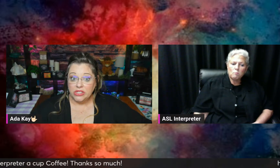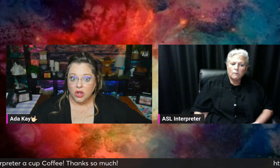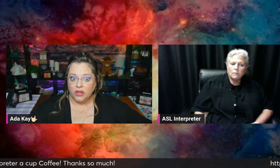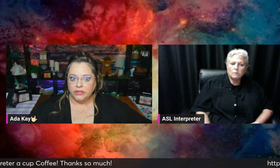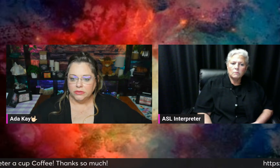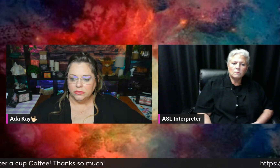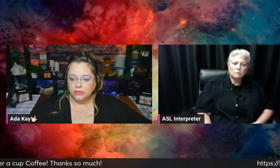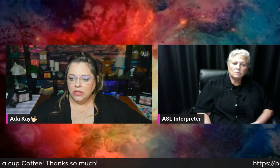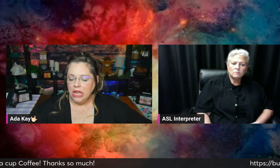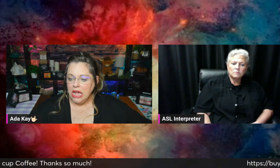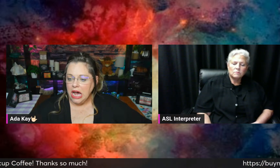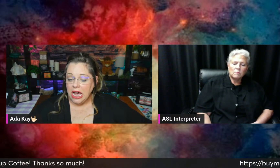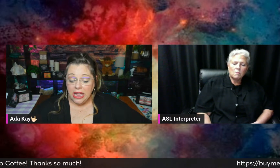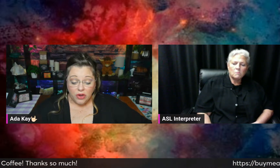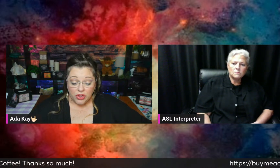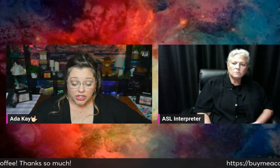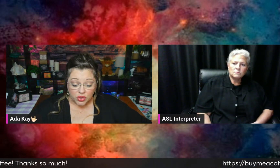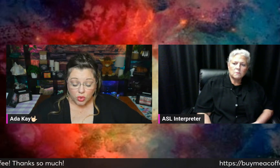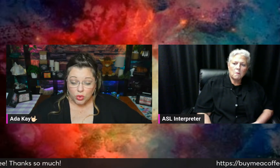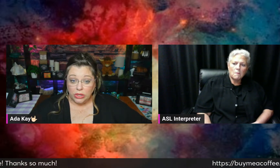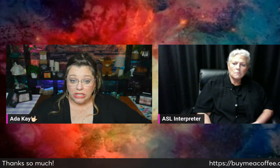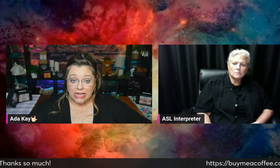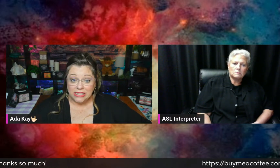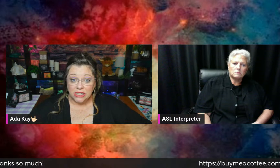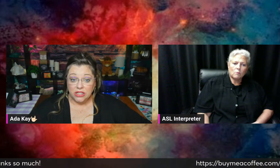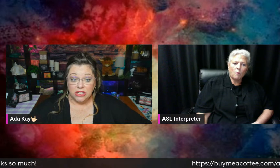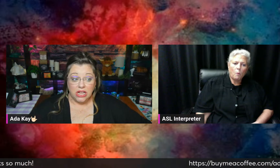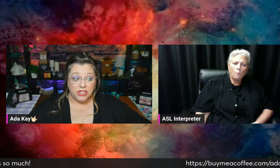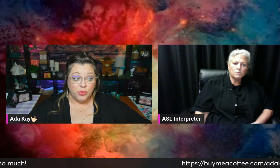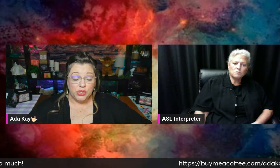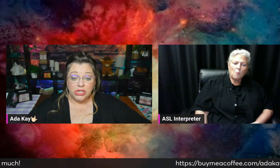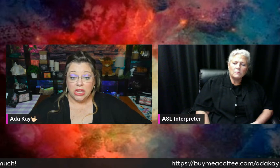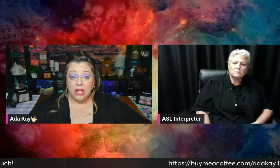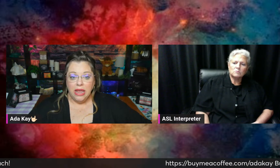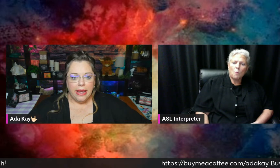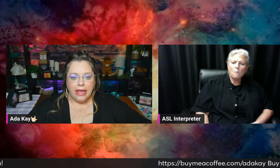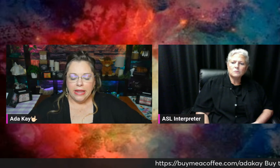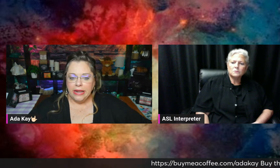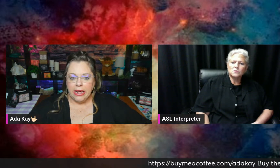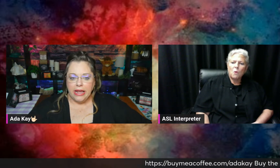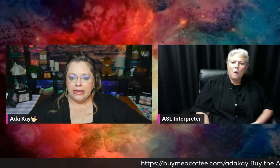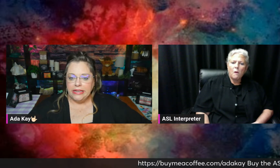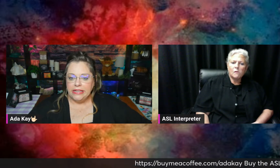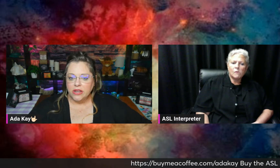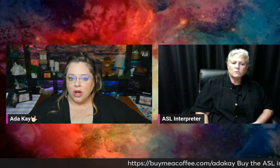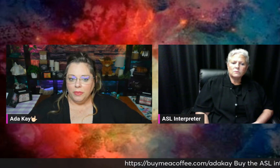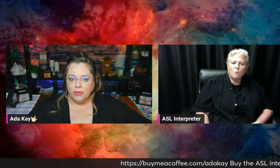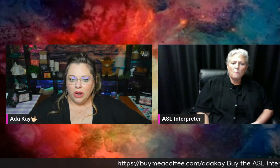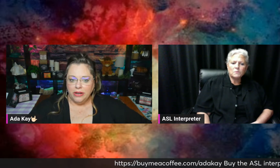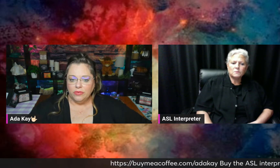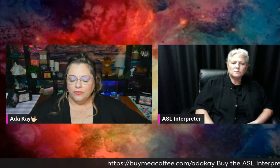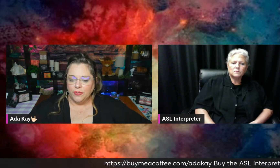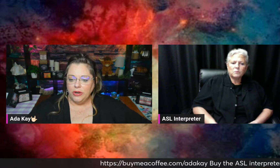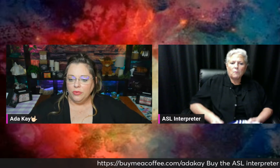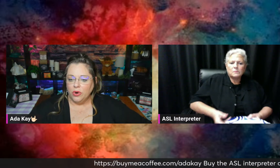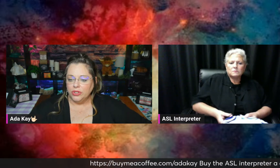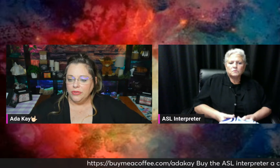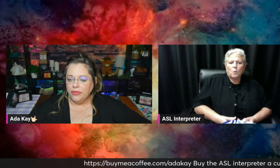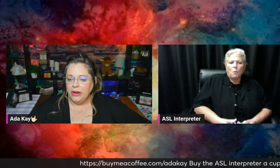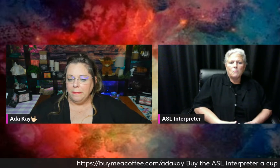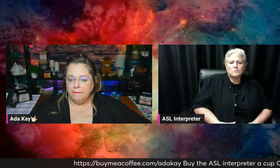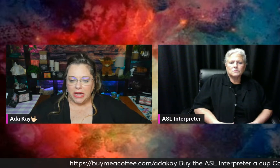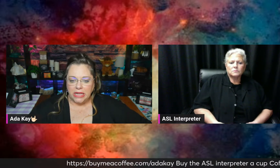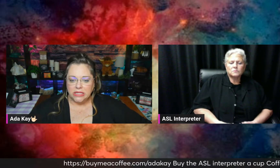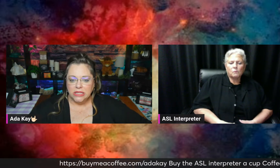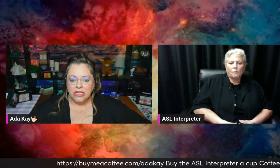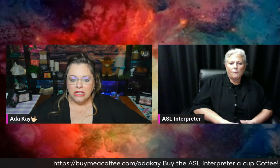Very soft. I have all this cool, relaxing, and nice music, and it is copyright free, royalty